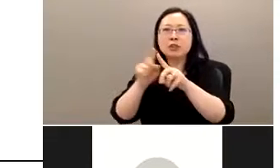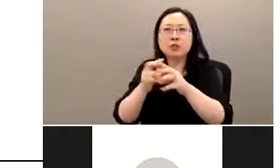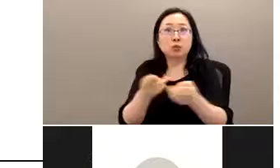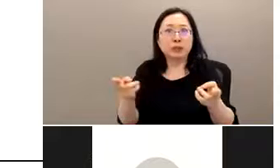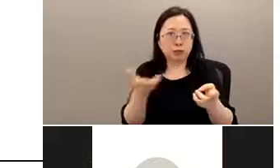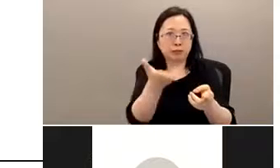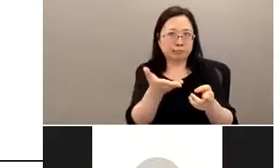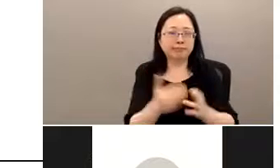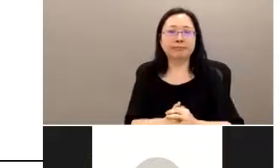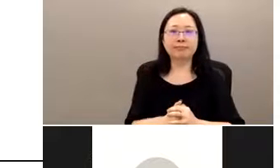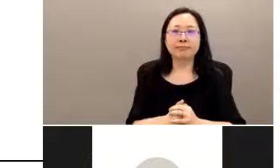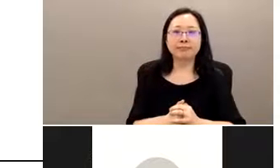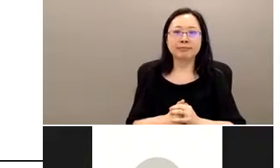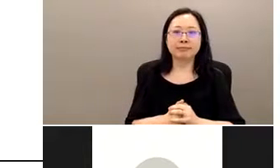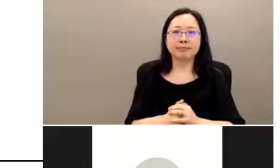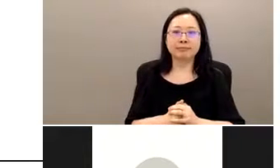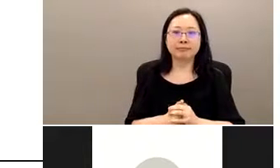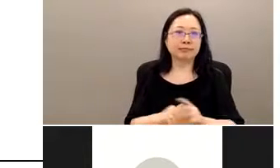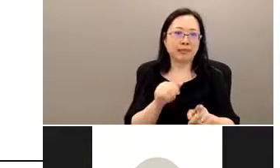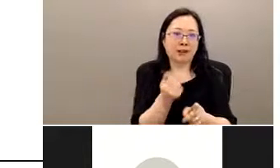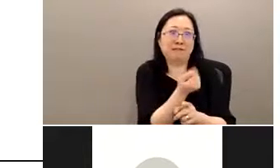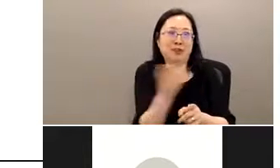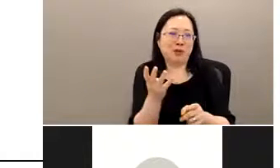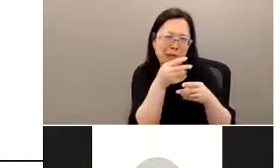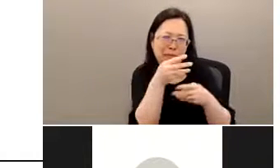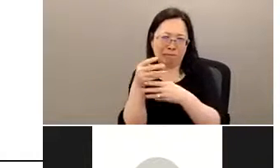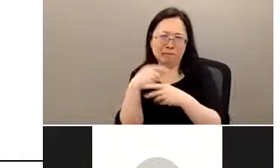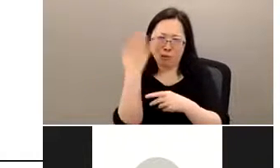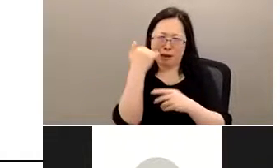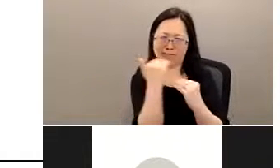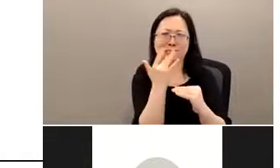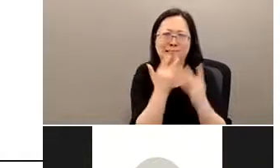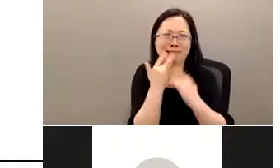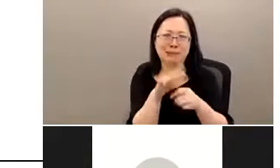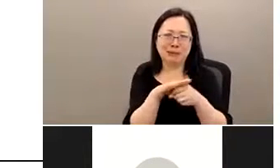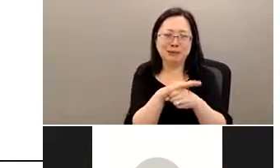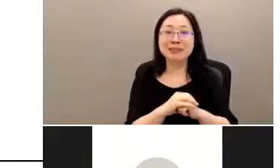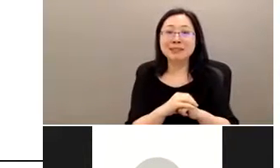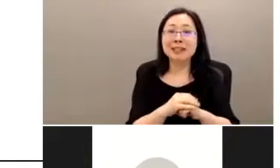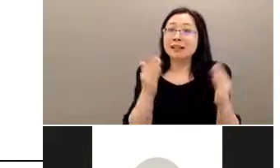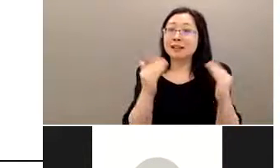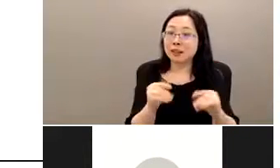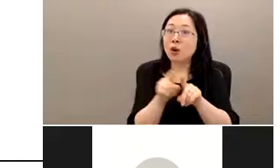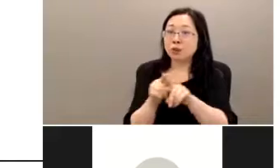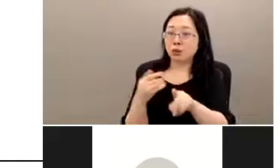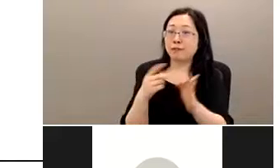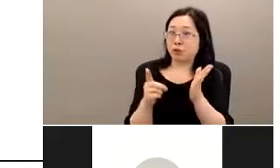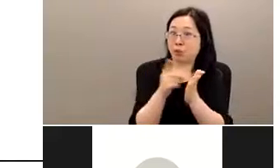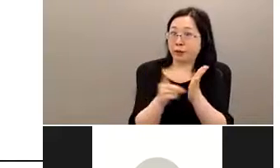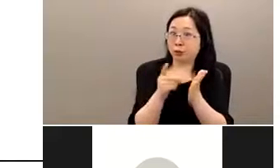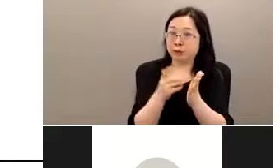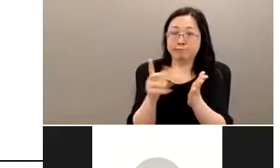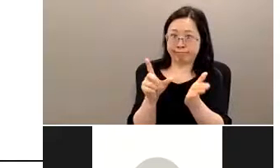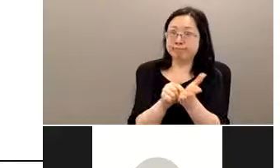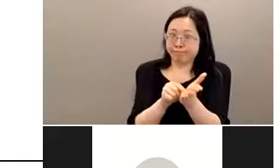available. Not only just a few, obviously space is an issue, but we also have a directory that we've printed that also